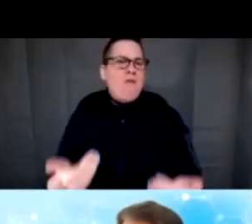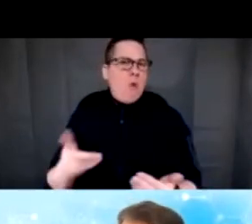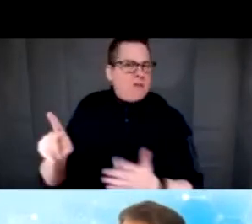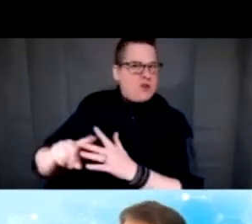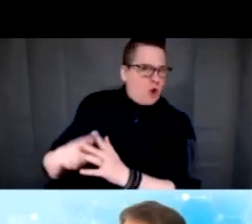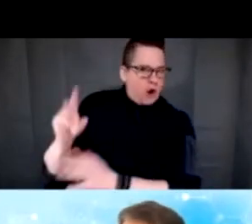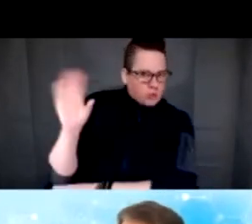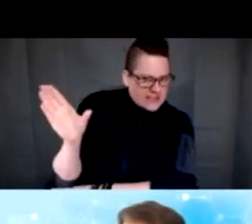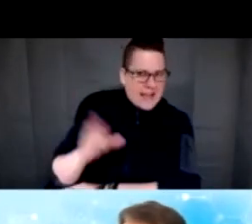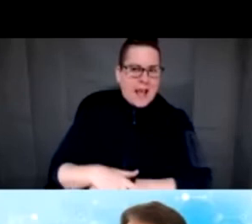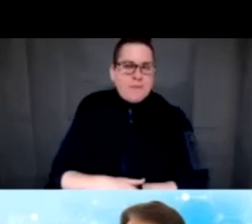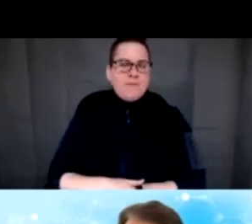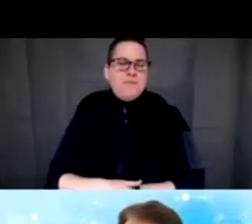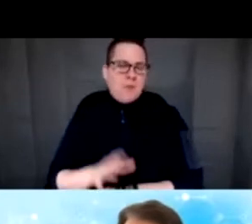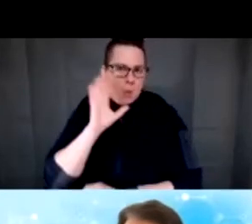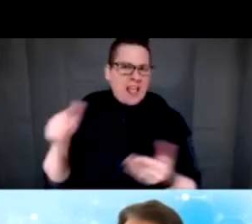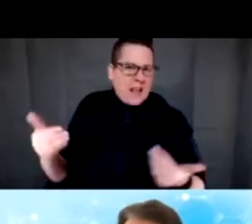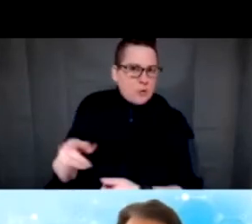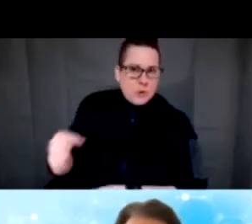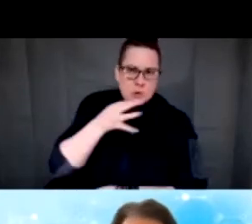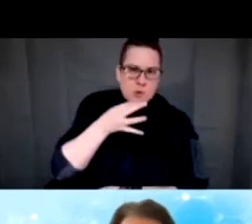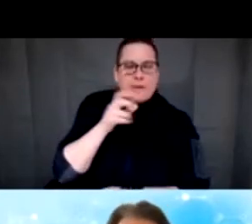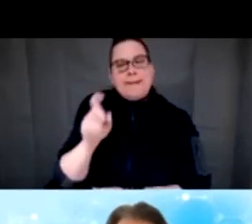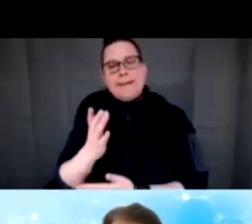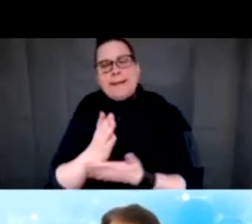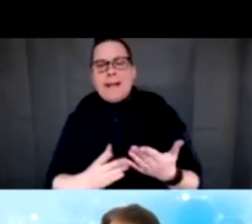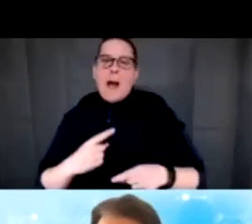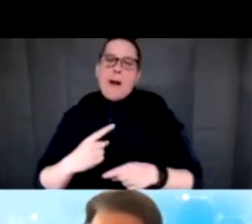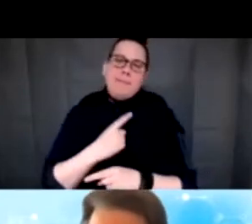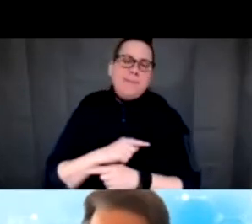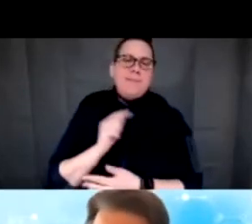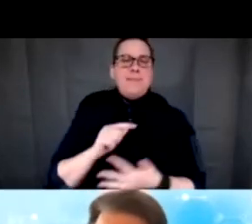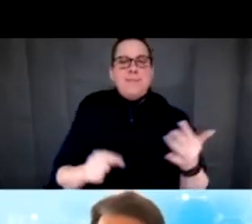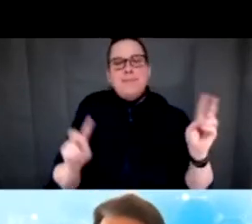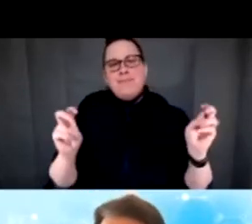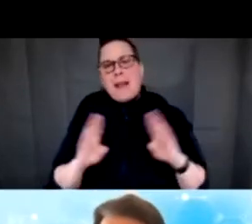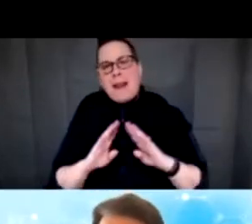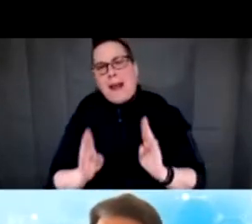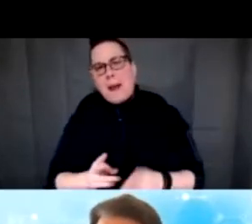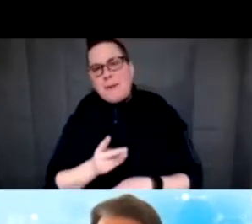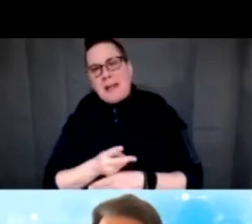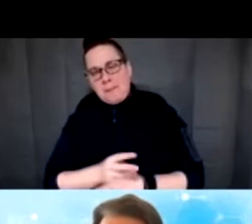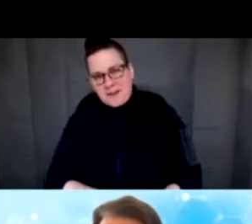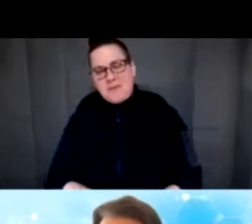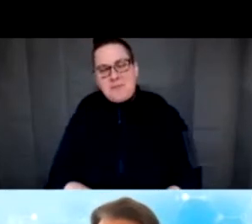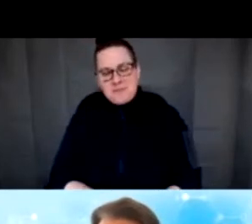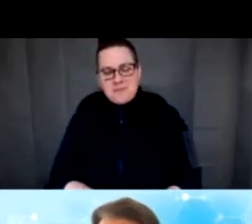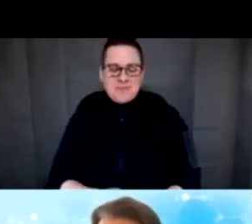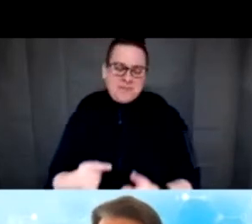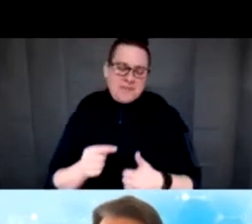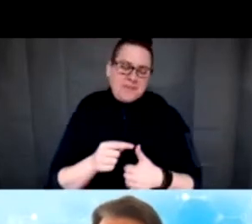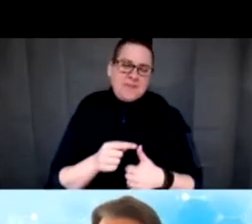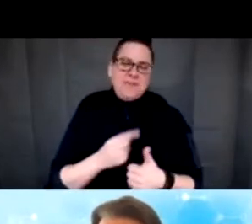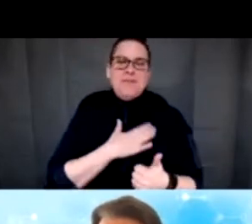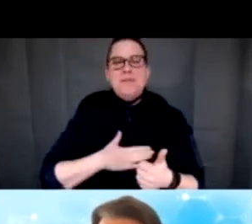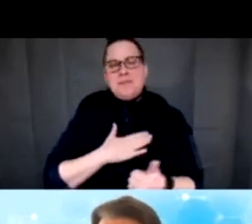I'll introduce Dr. Barry in a minute, we need to do a few housekeeping items, as usual. The first is to note